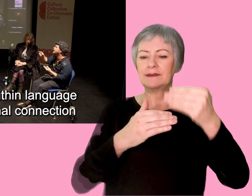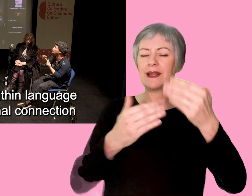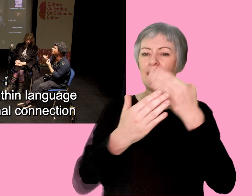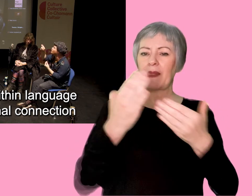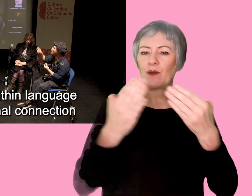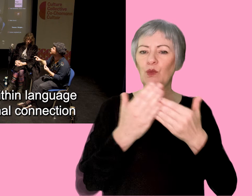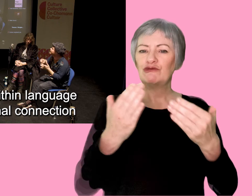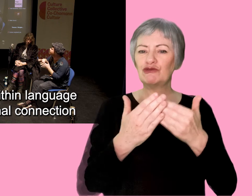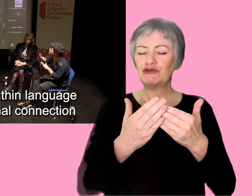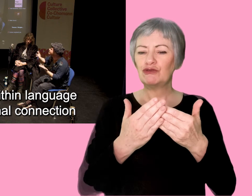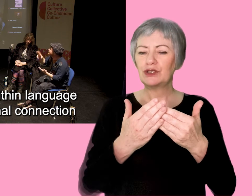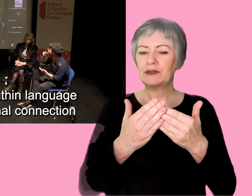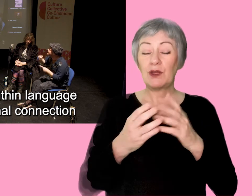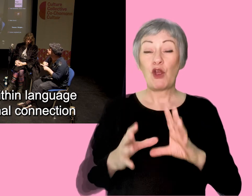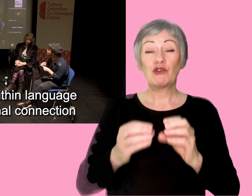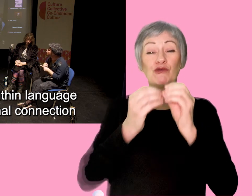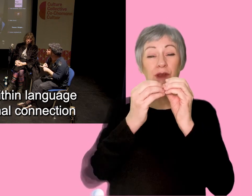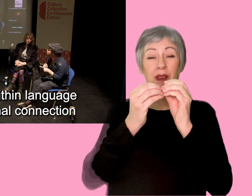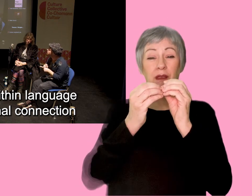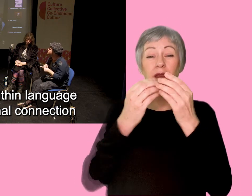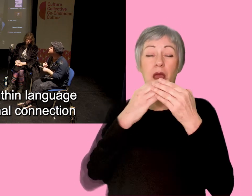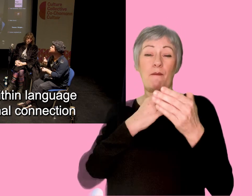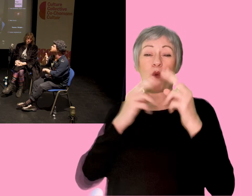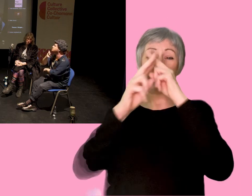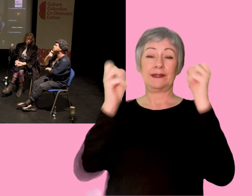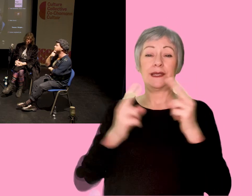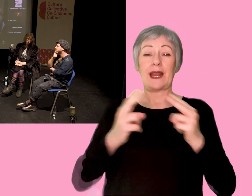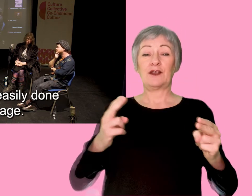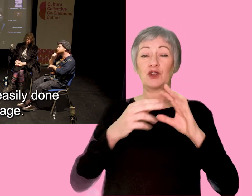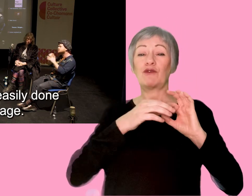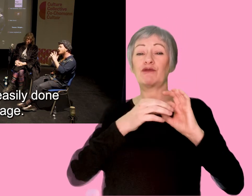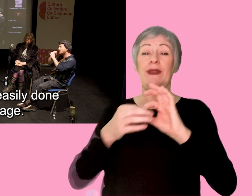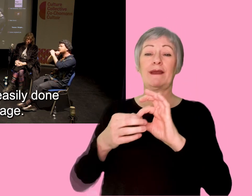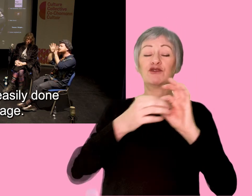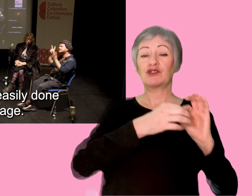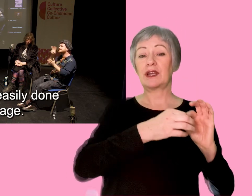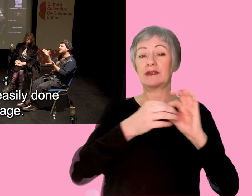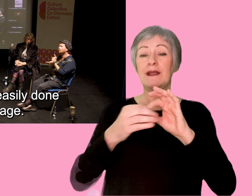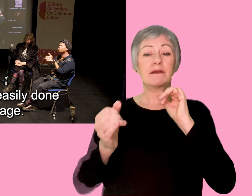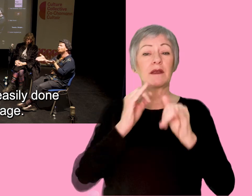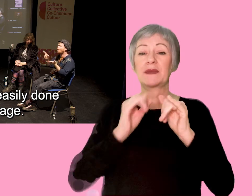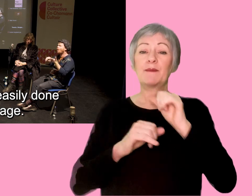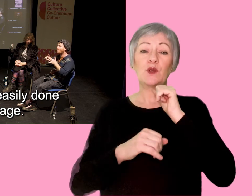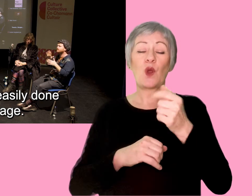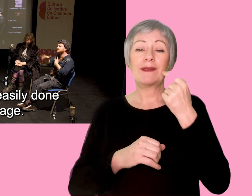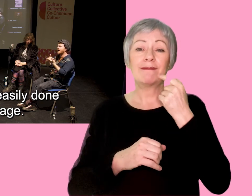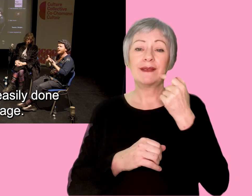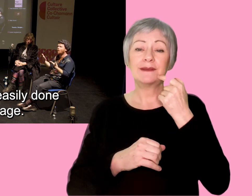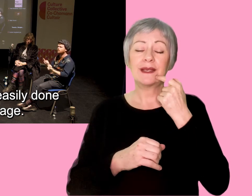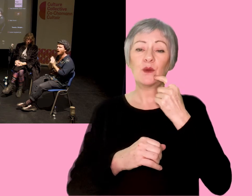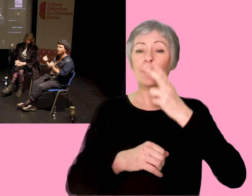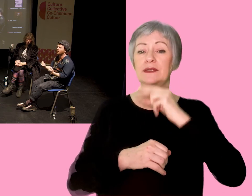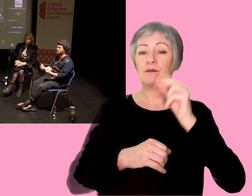to create a more international connection that sometimes isn't as easily done with spoken